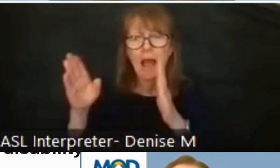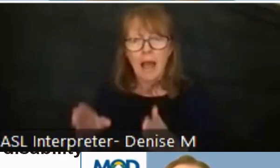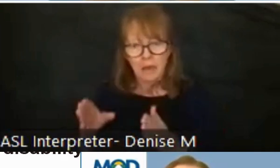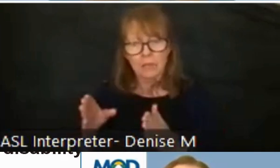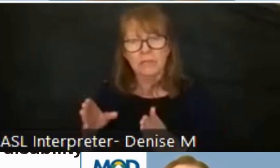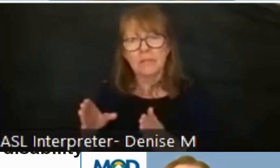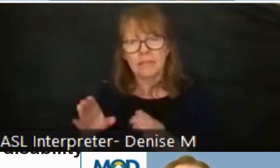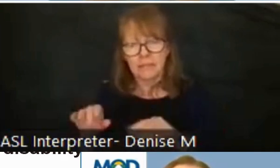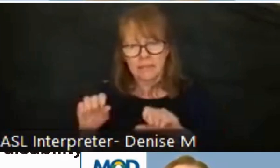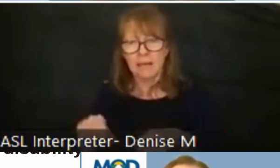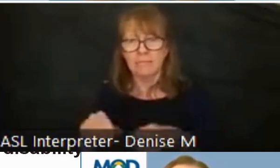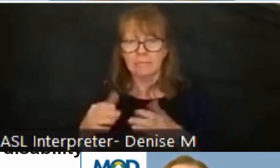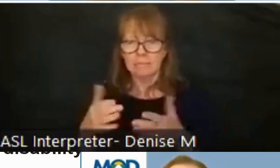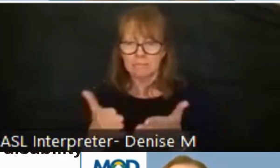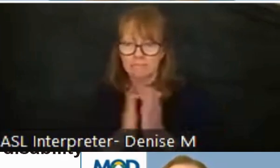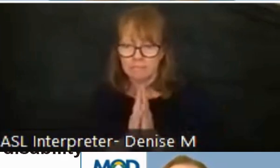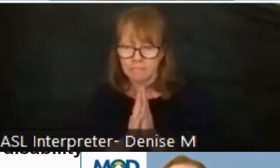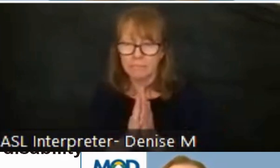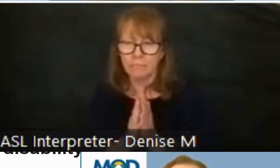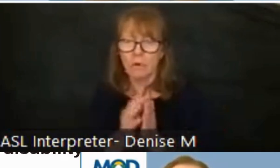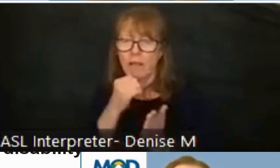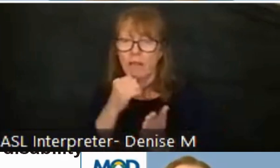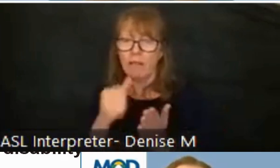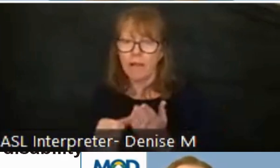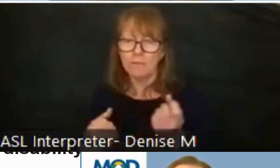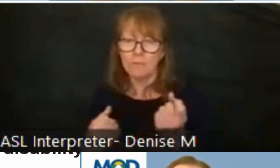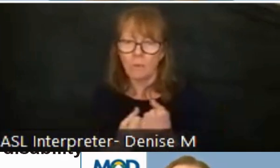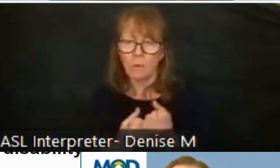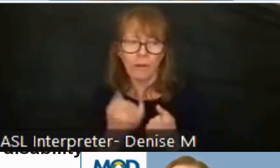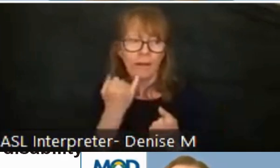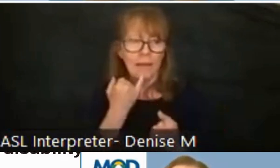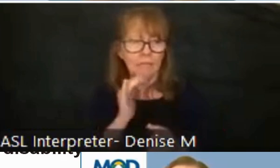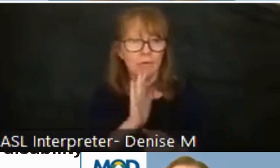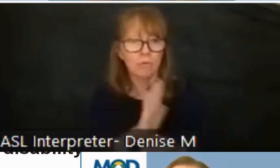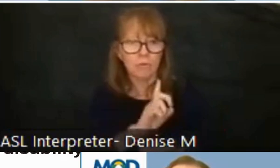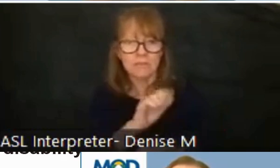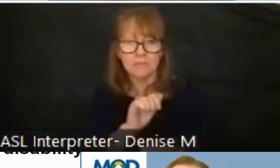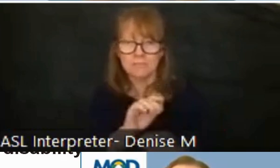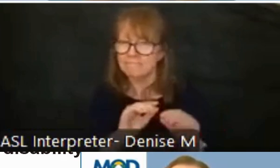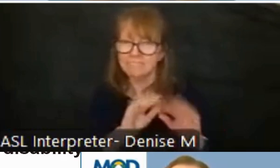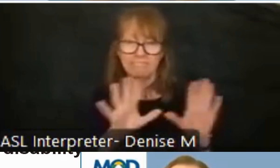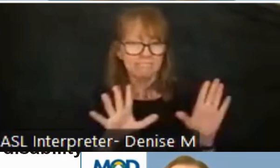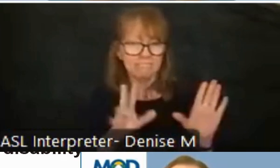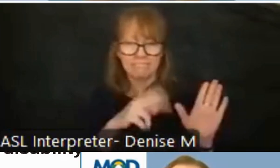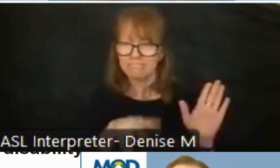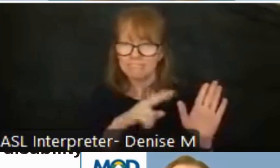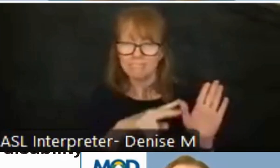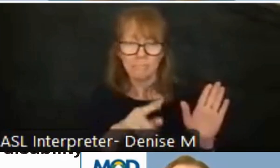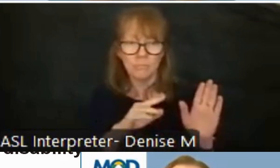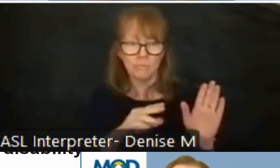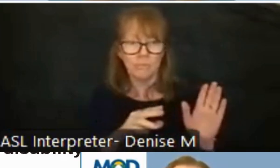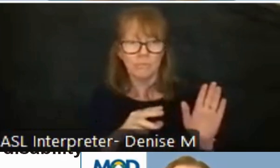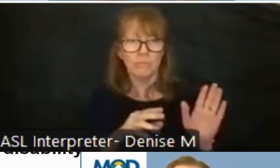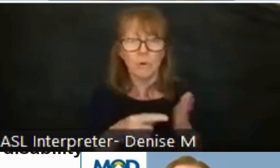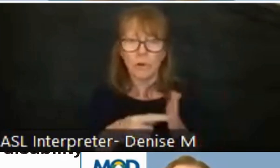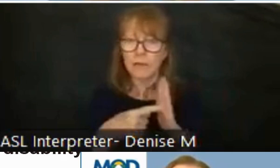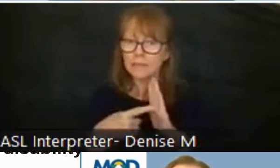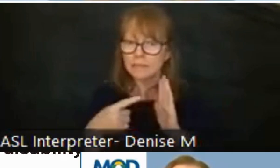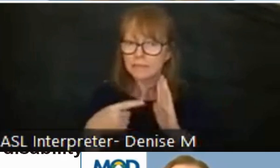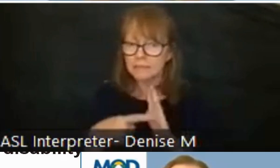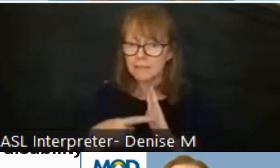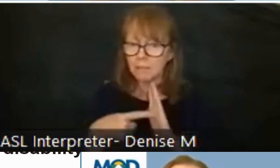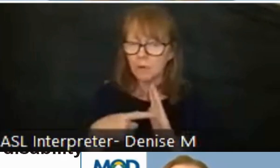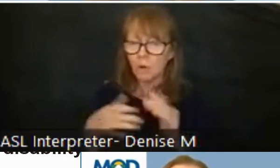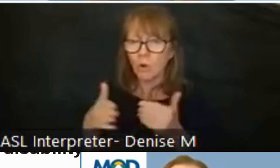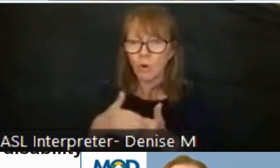the disability and disability-related need are not obvious or apparent. For example, if Morgan is requesting a closer parking space due to